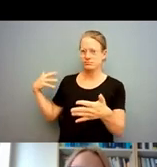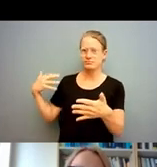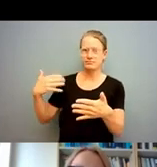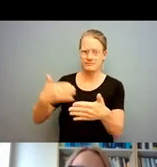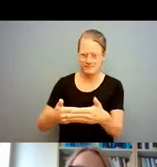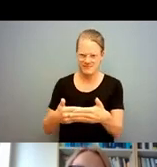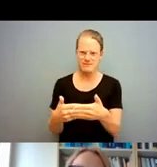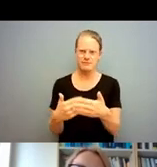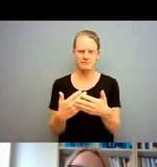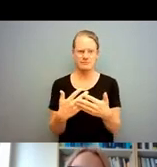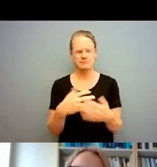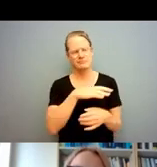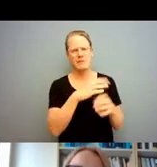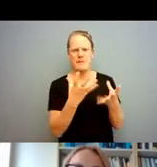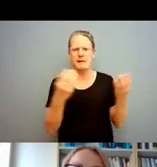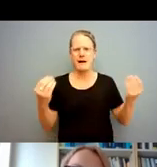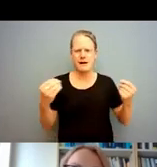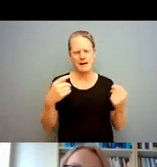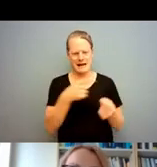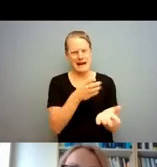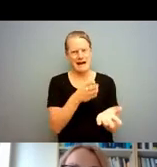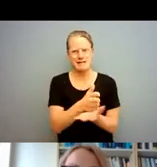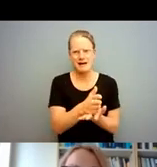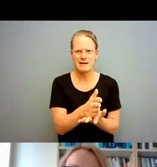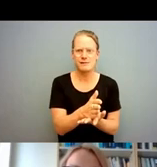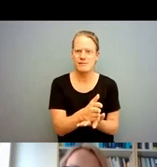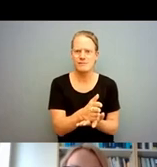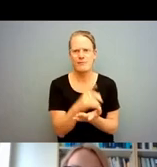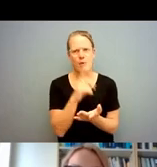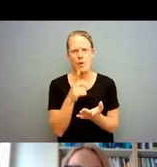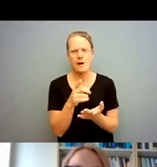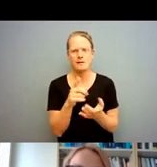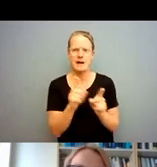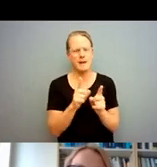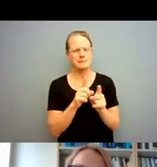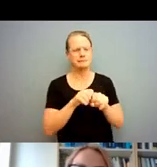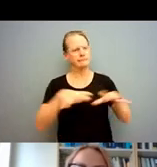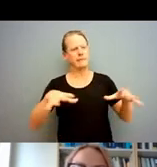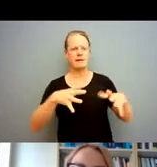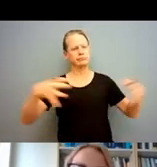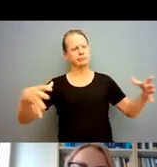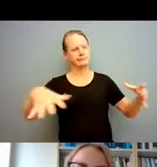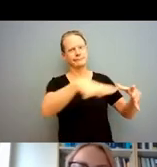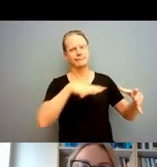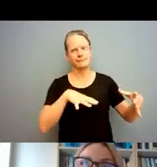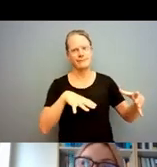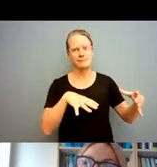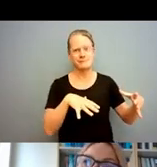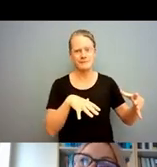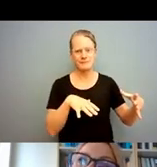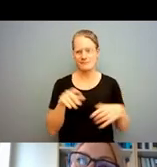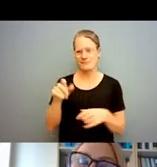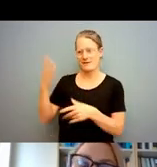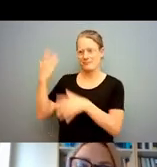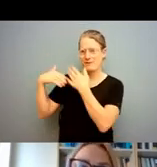as just a right merely for the majority population and not for Indigenous peoples, or